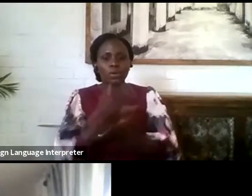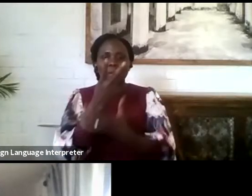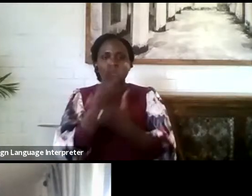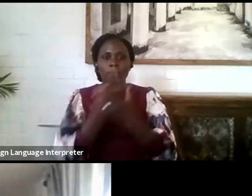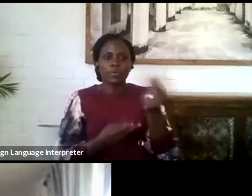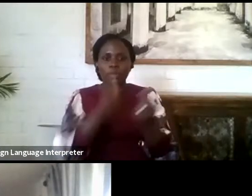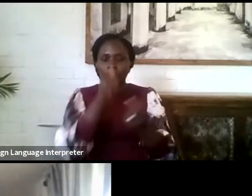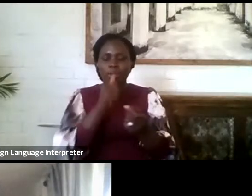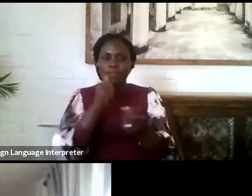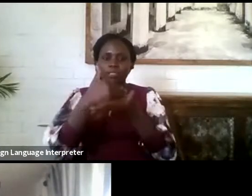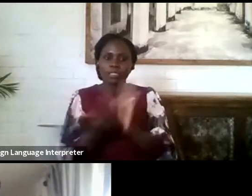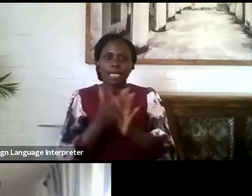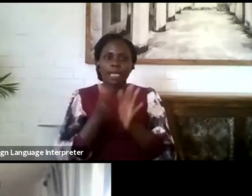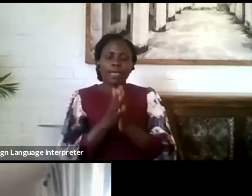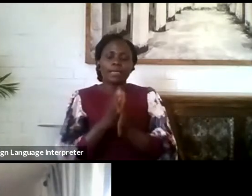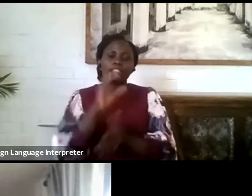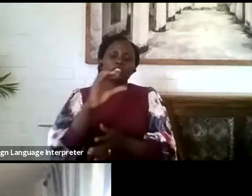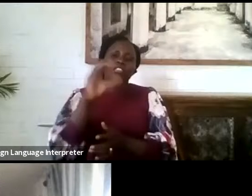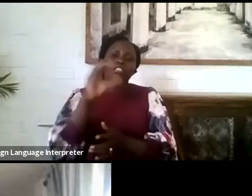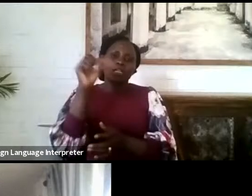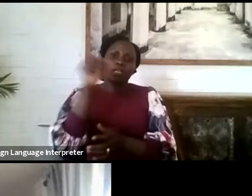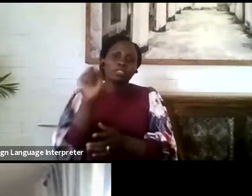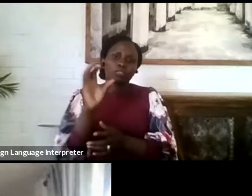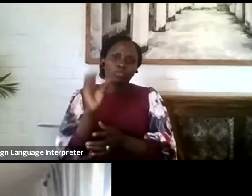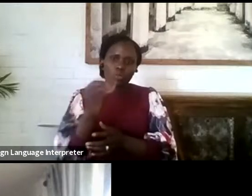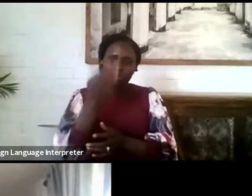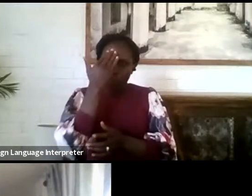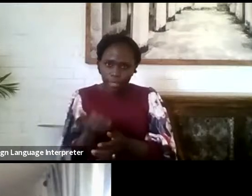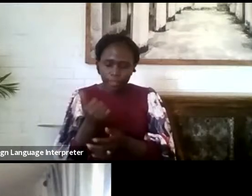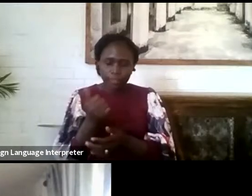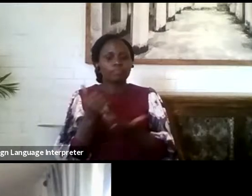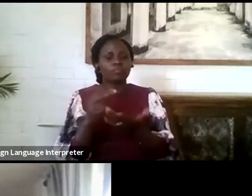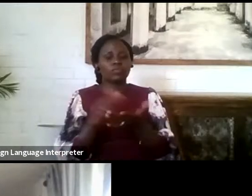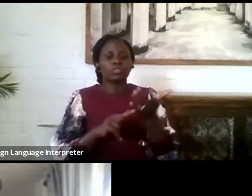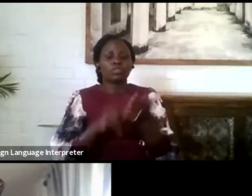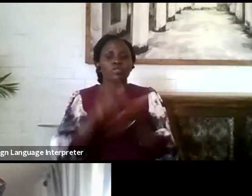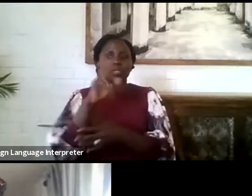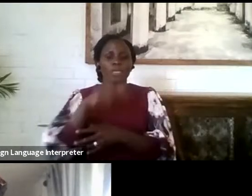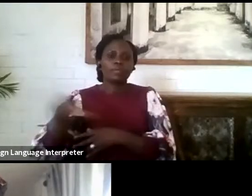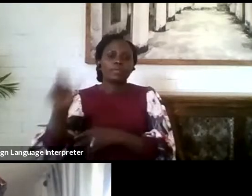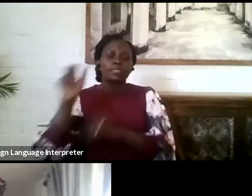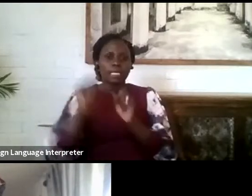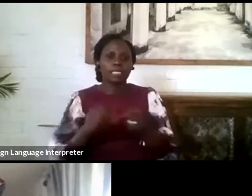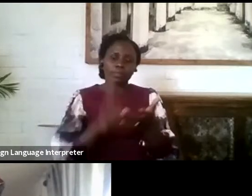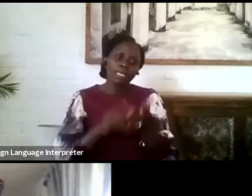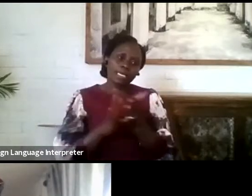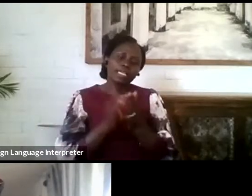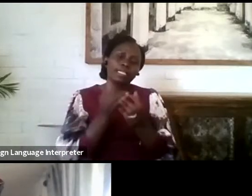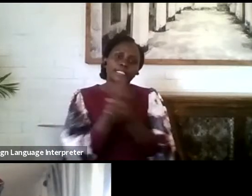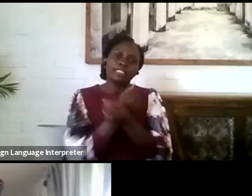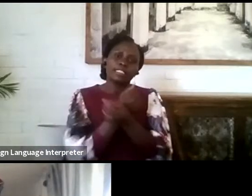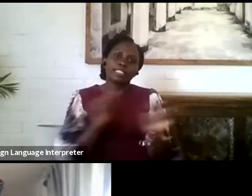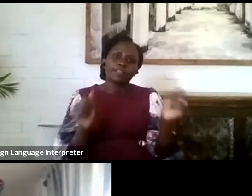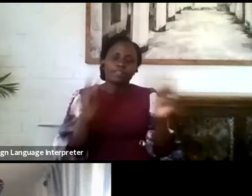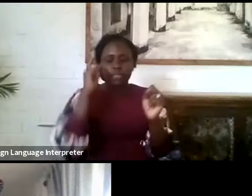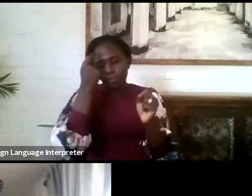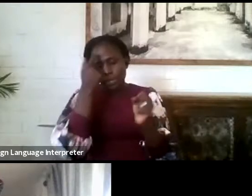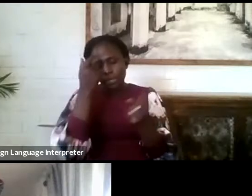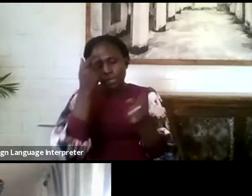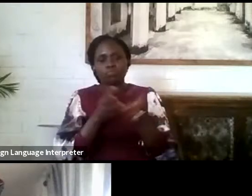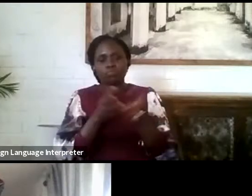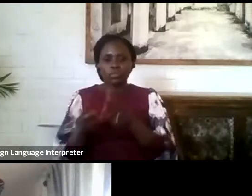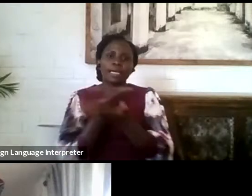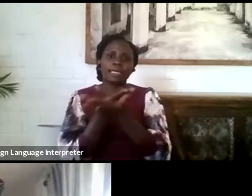to ensure that user rights are considered and also safeguard measures at every stage of the process are